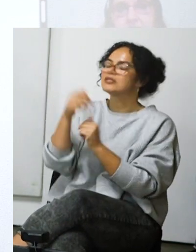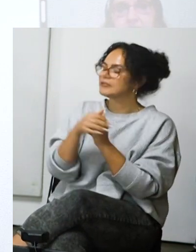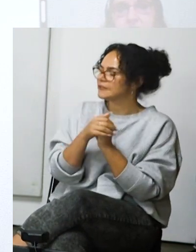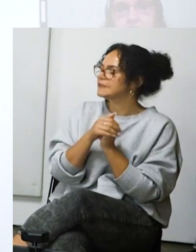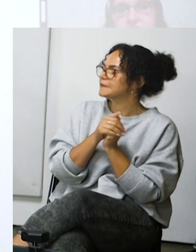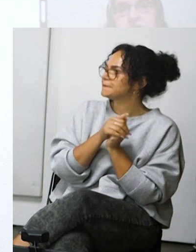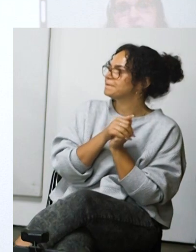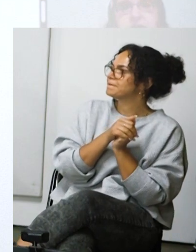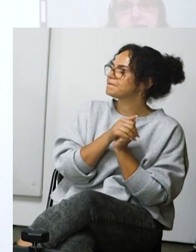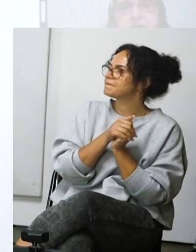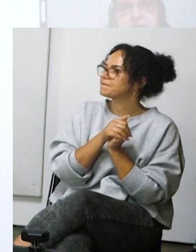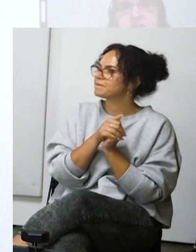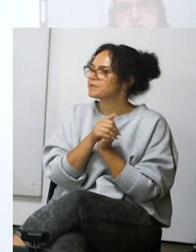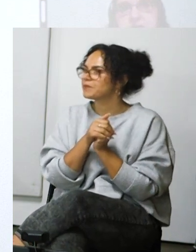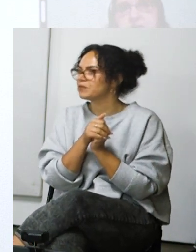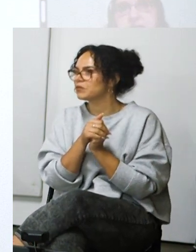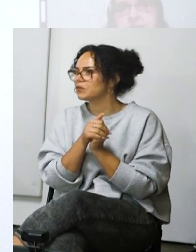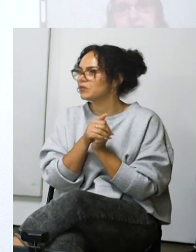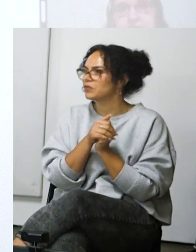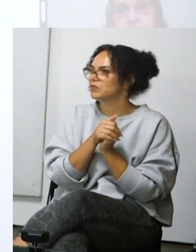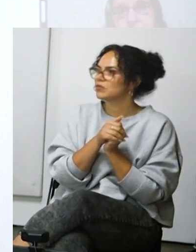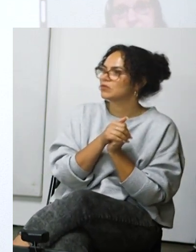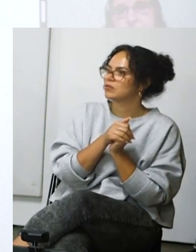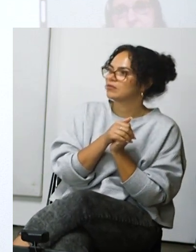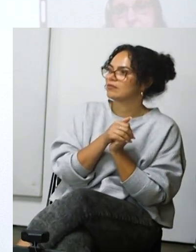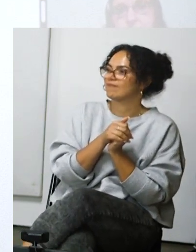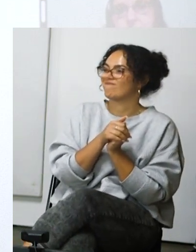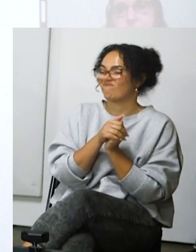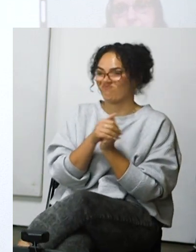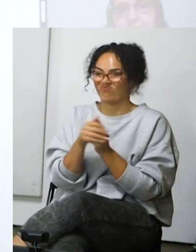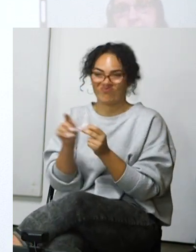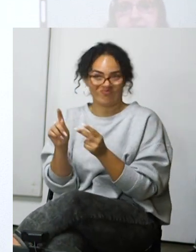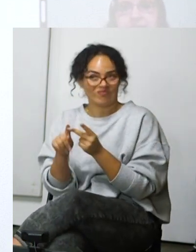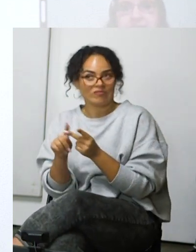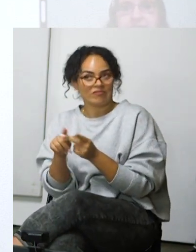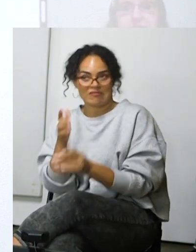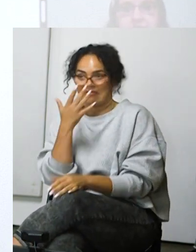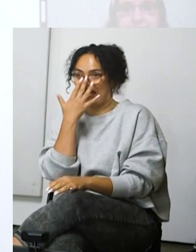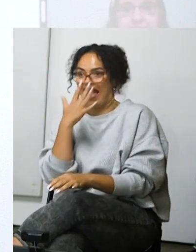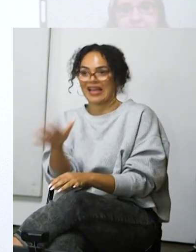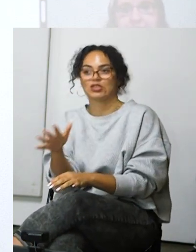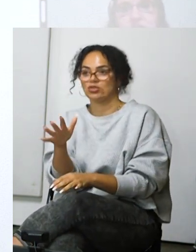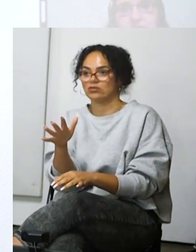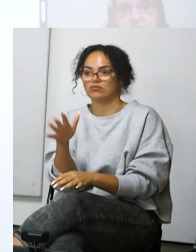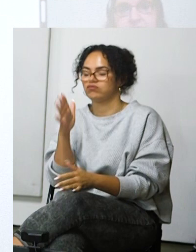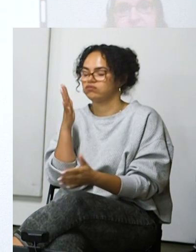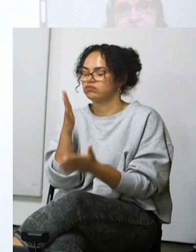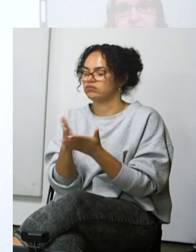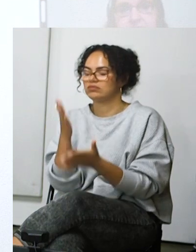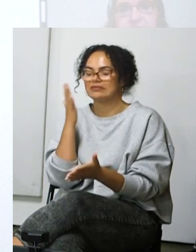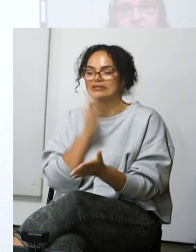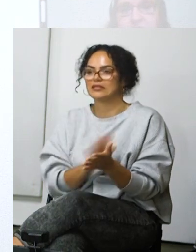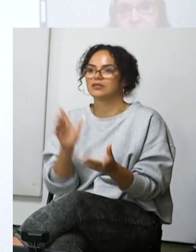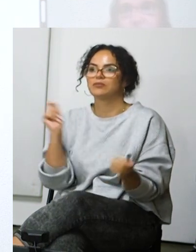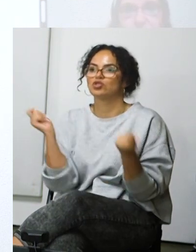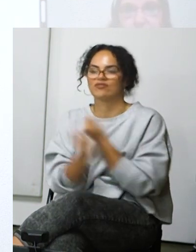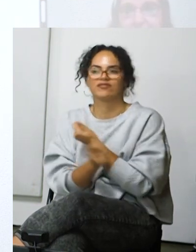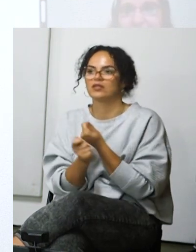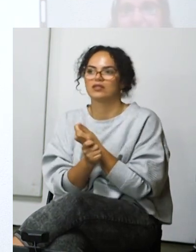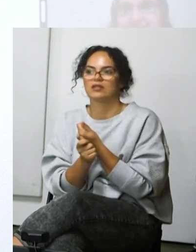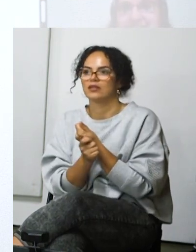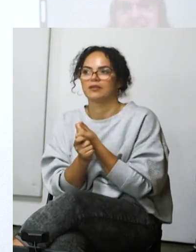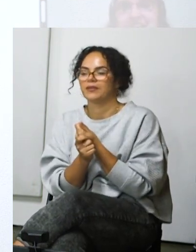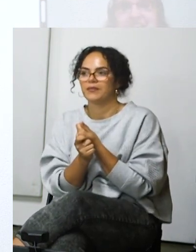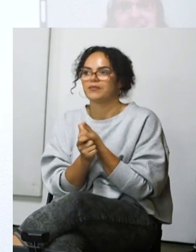And I also think there needs to be a shift in attitude from access as a static checklist that you kind of go through